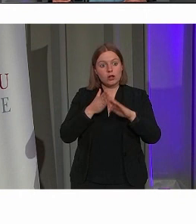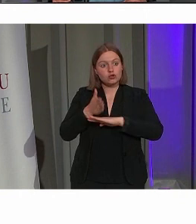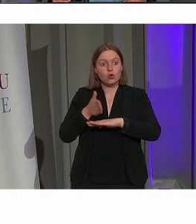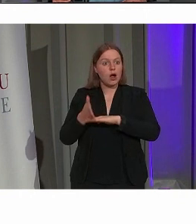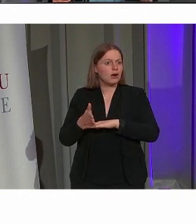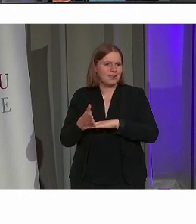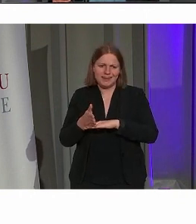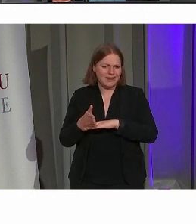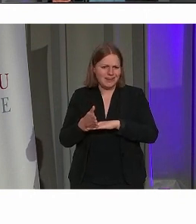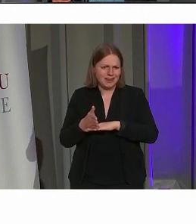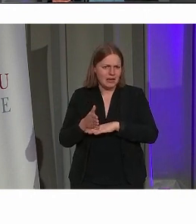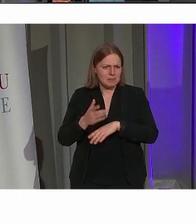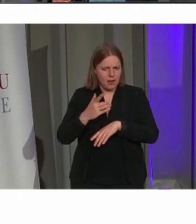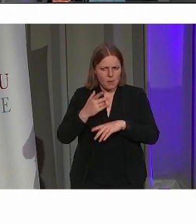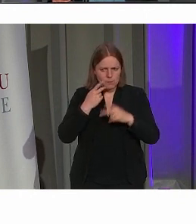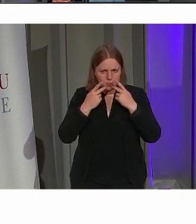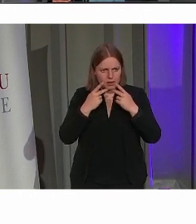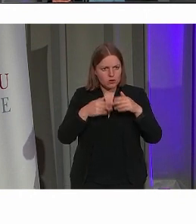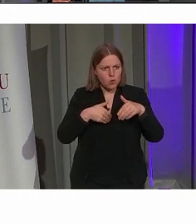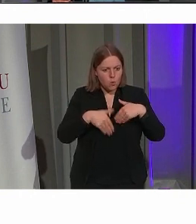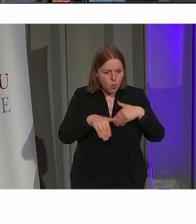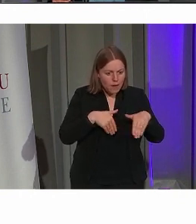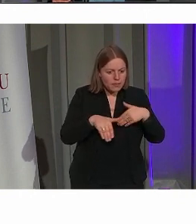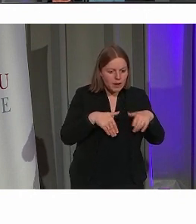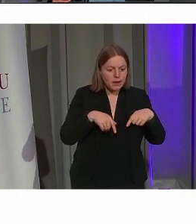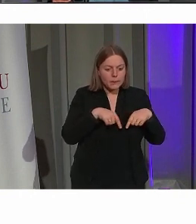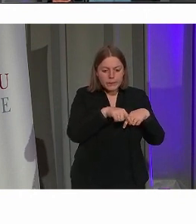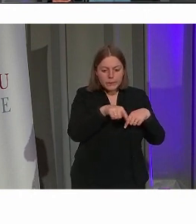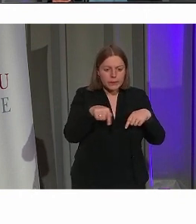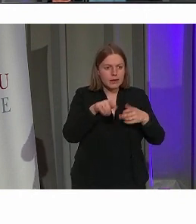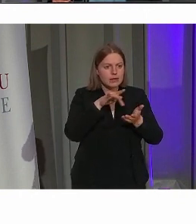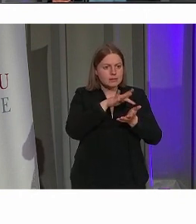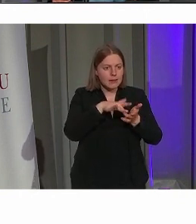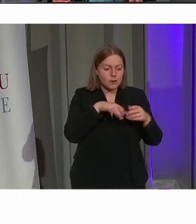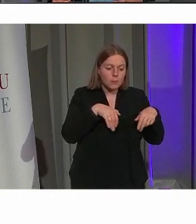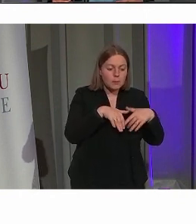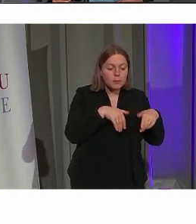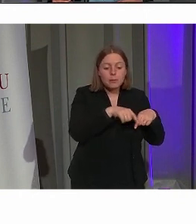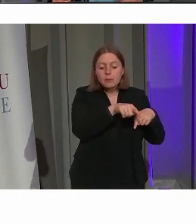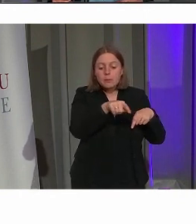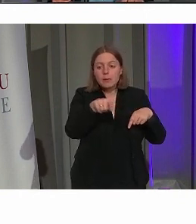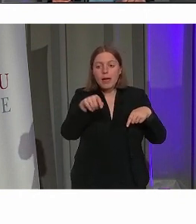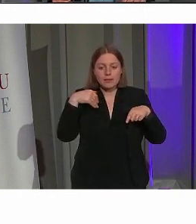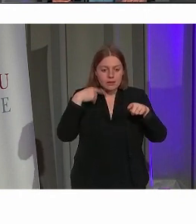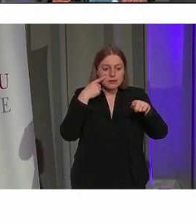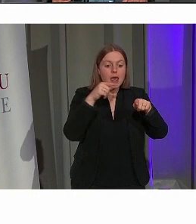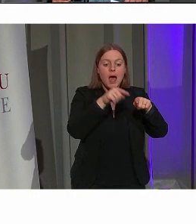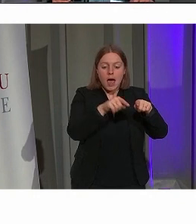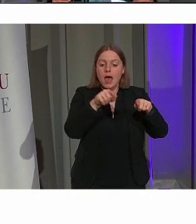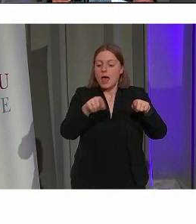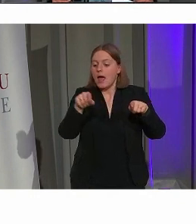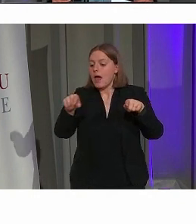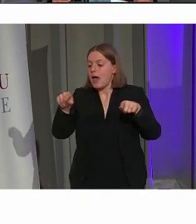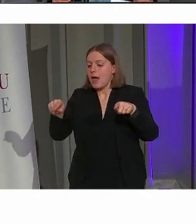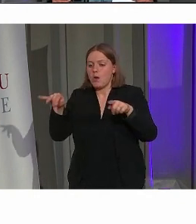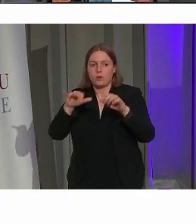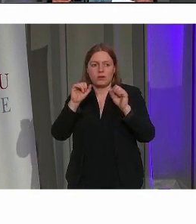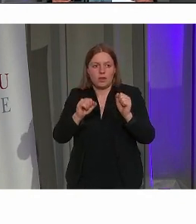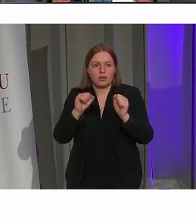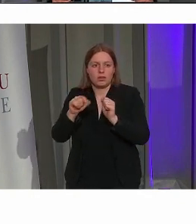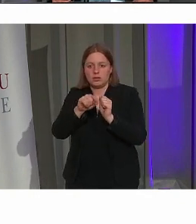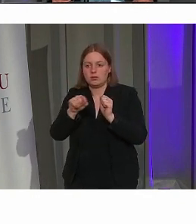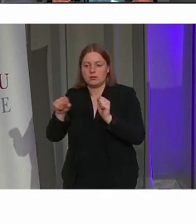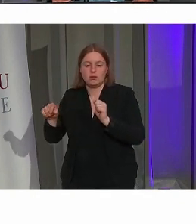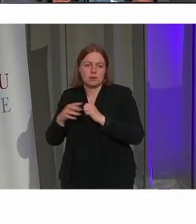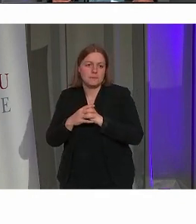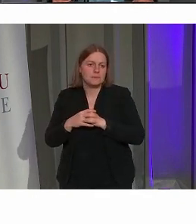accessible restaurants, but you can start with a walk from the city center, and